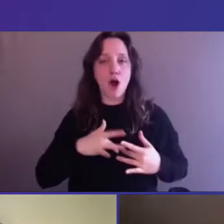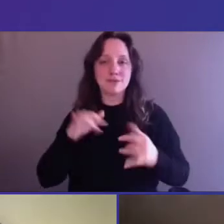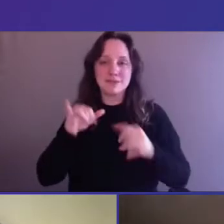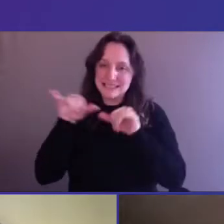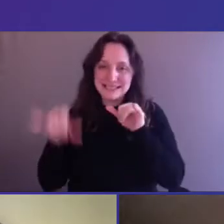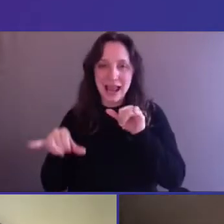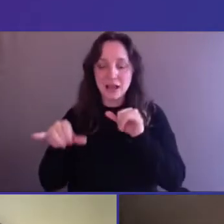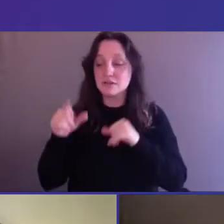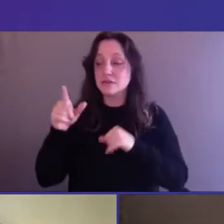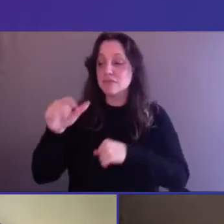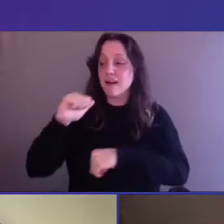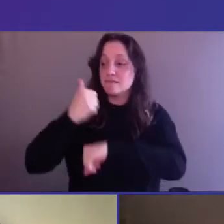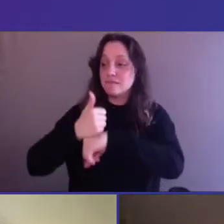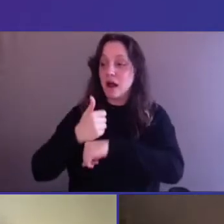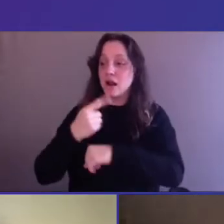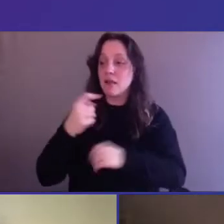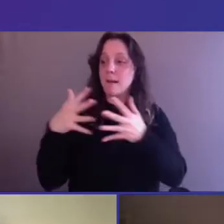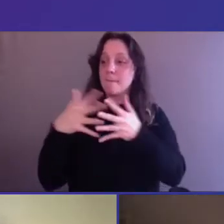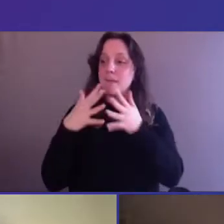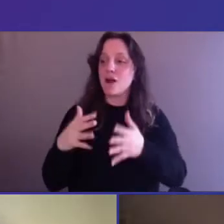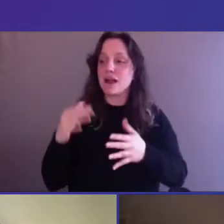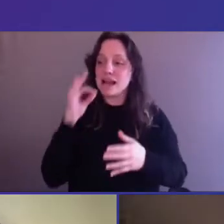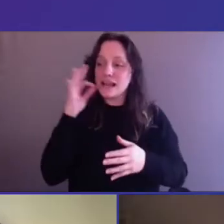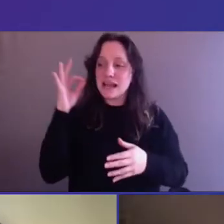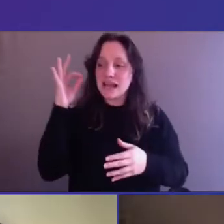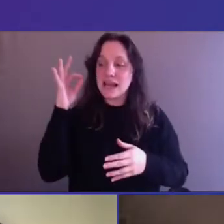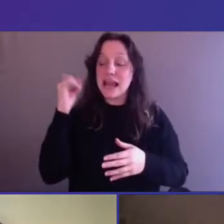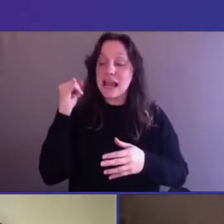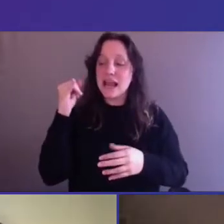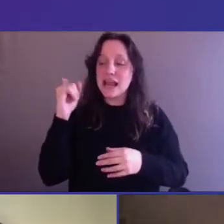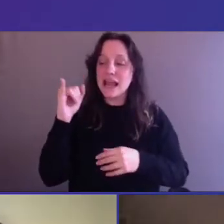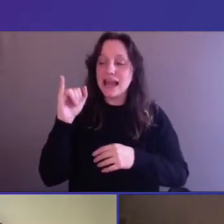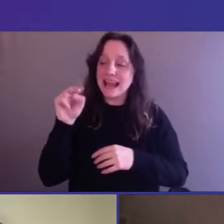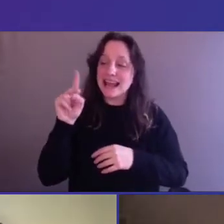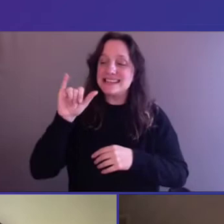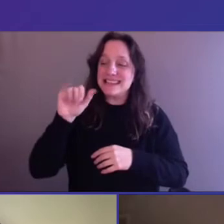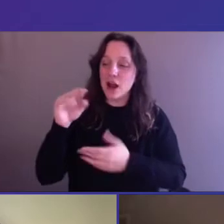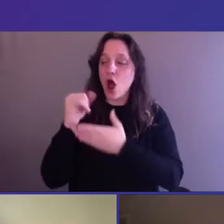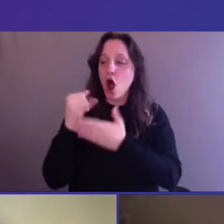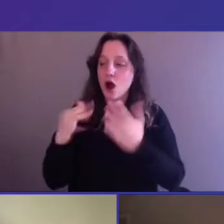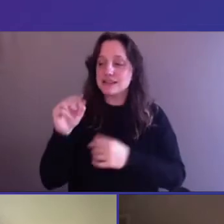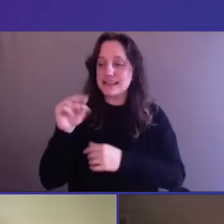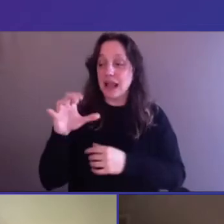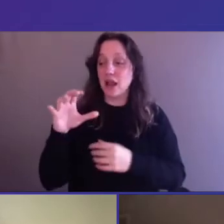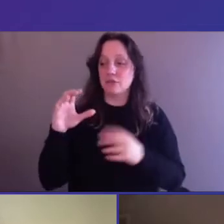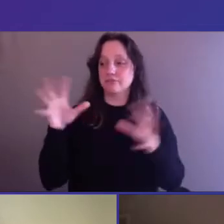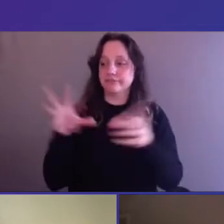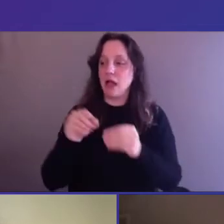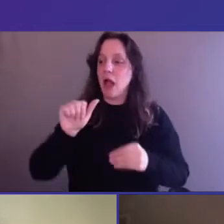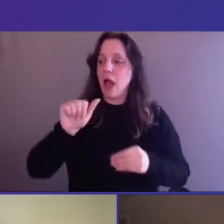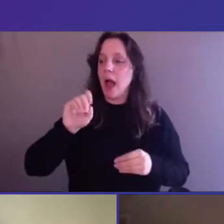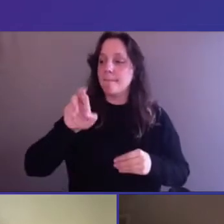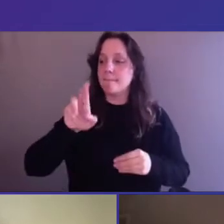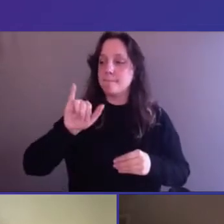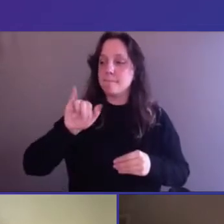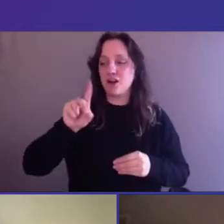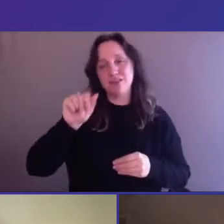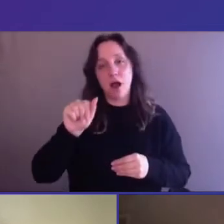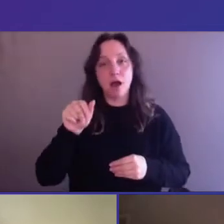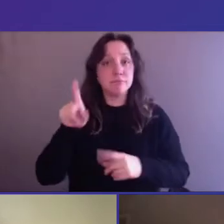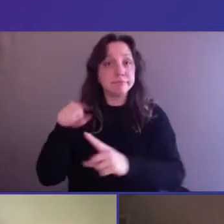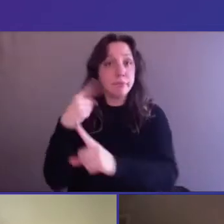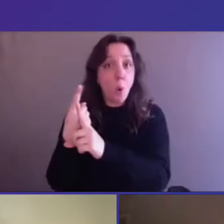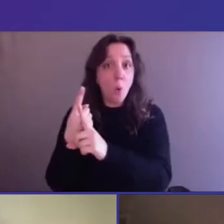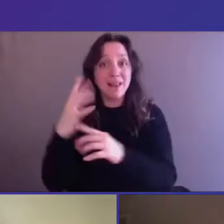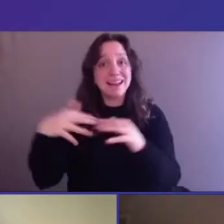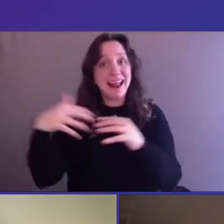the founder of the American Indian Artists, Inc., also known as AMERINDA, which is the only Native multidisciplinary arts organization of its kind